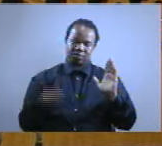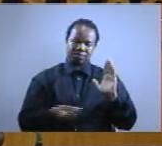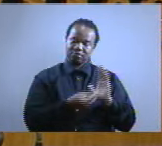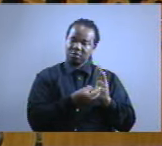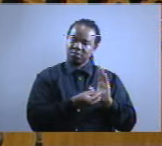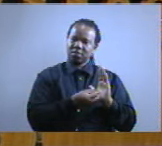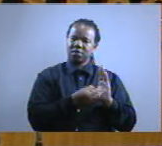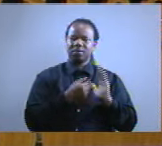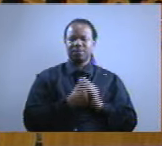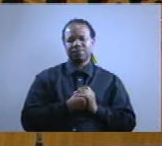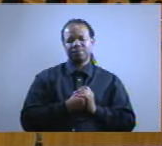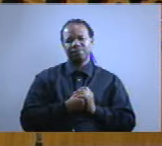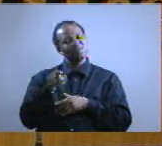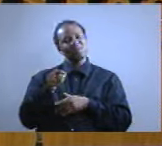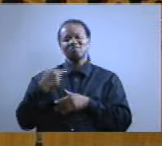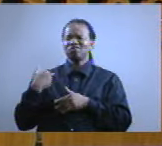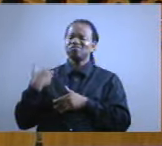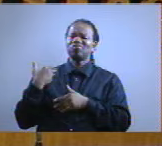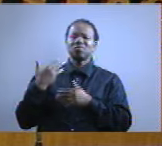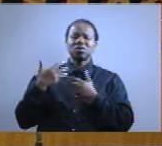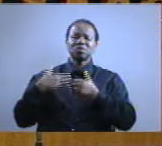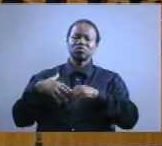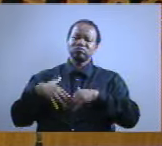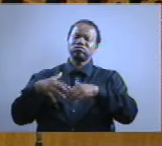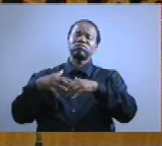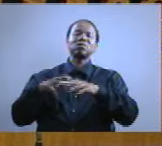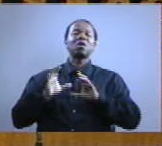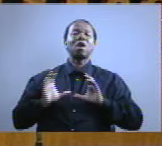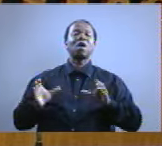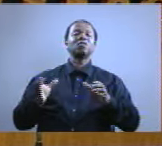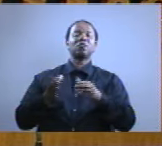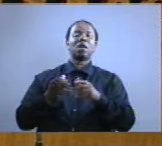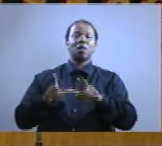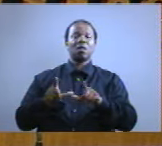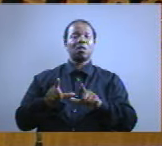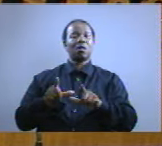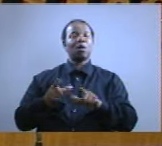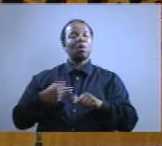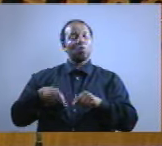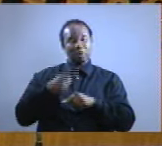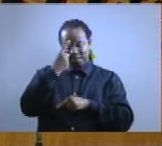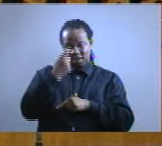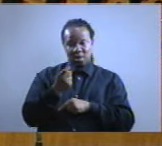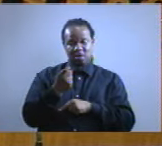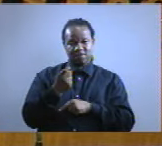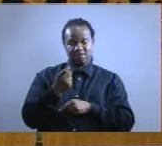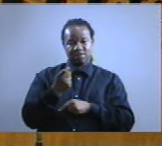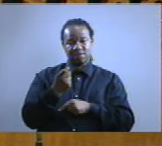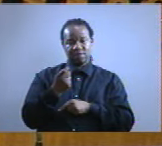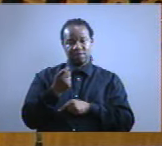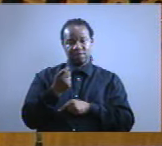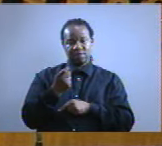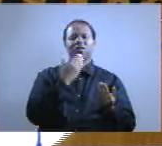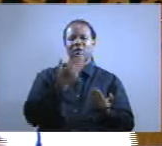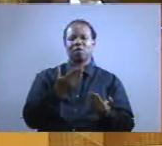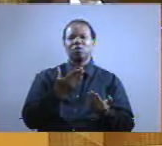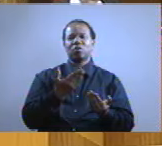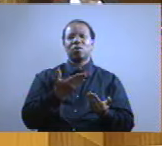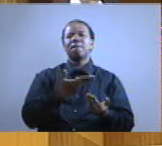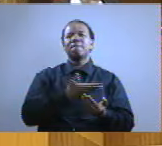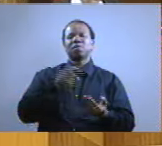of the importance of this, we therefore verily believe and trust that this juristic person.